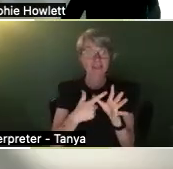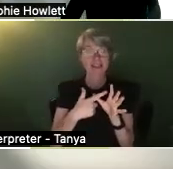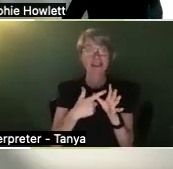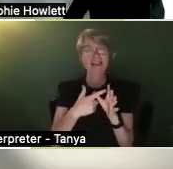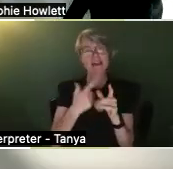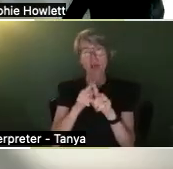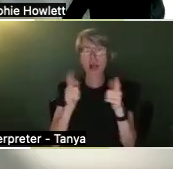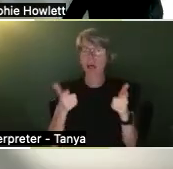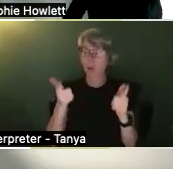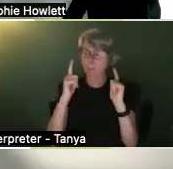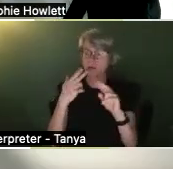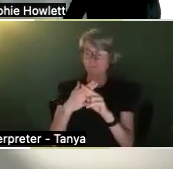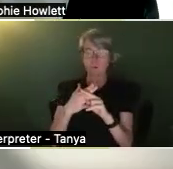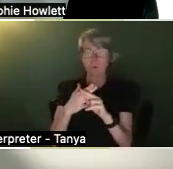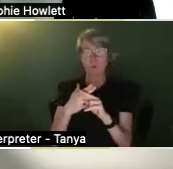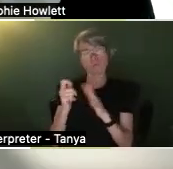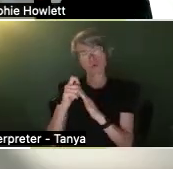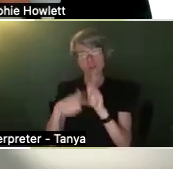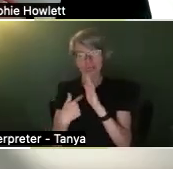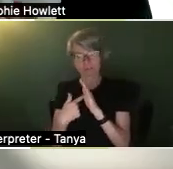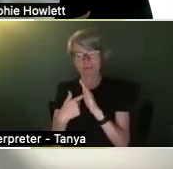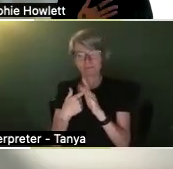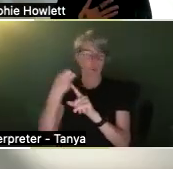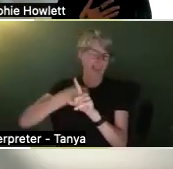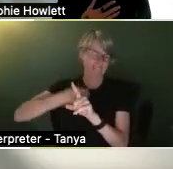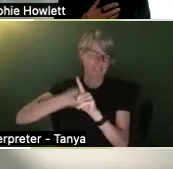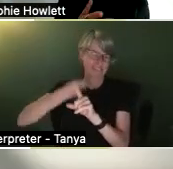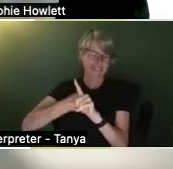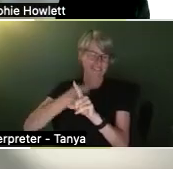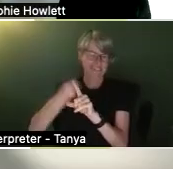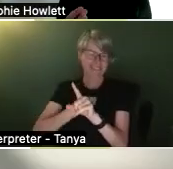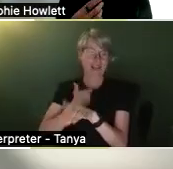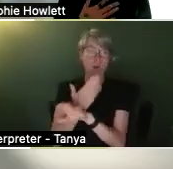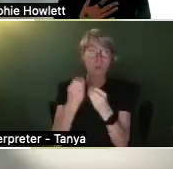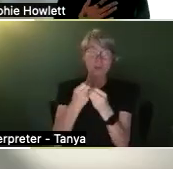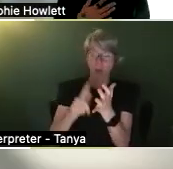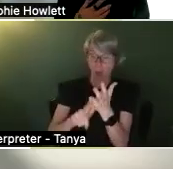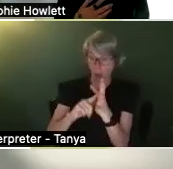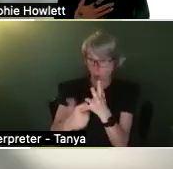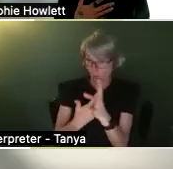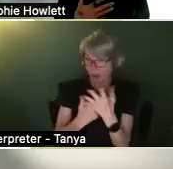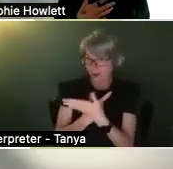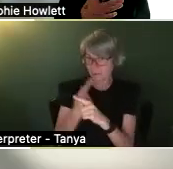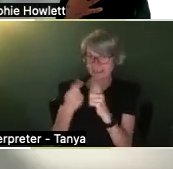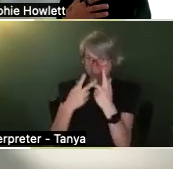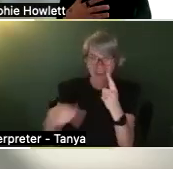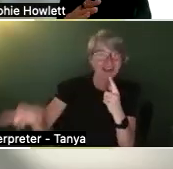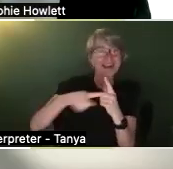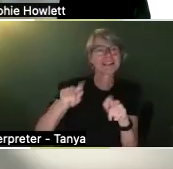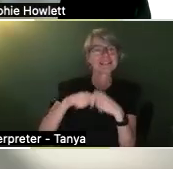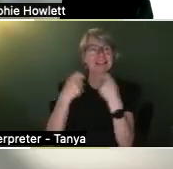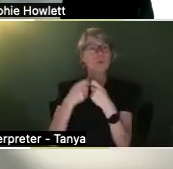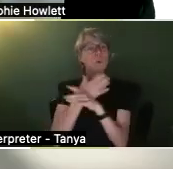the center's advocacy work. And I work with Laura and the rest of our fantastic team, and we're all